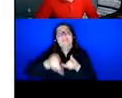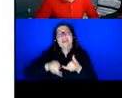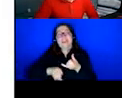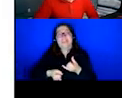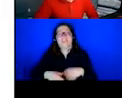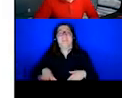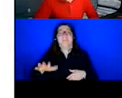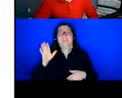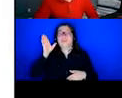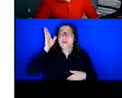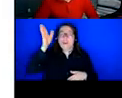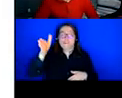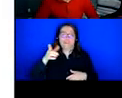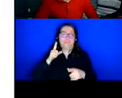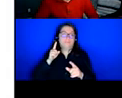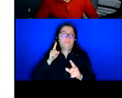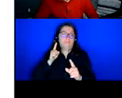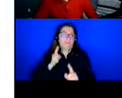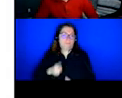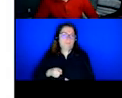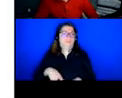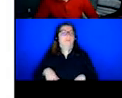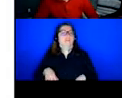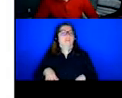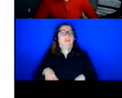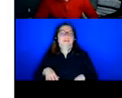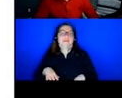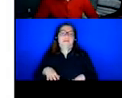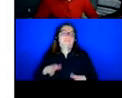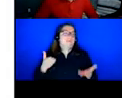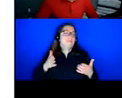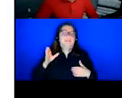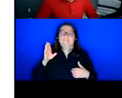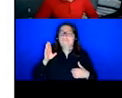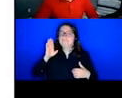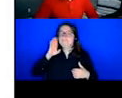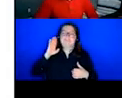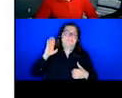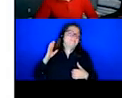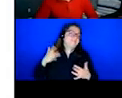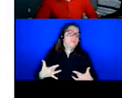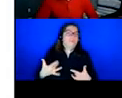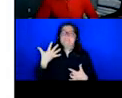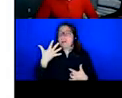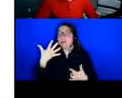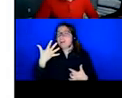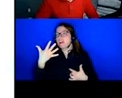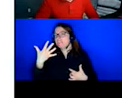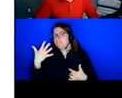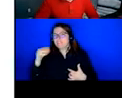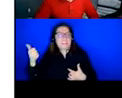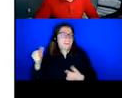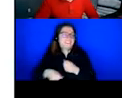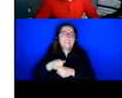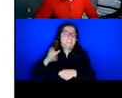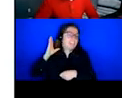an ultimate career path and kind of what you're thinking about. I usually picture them like 5 year, 10 years out. It depends where